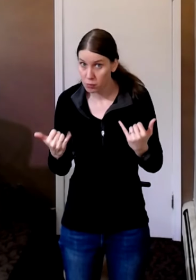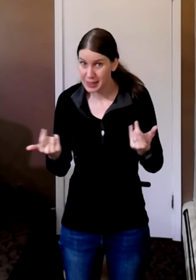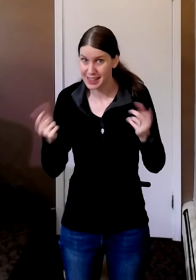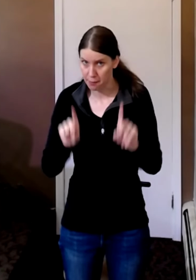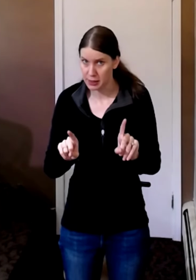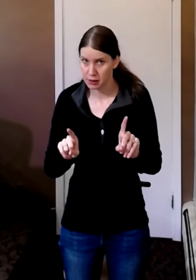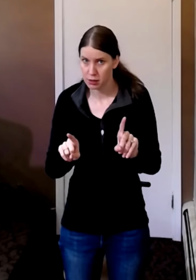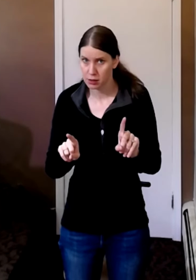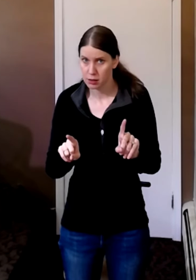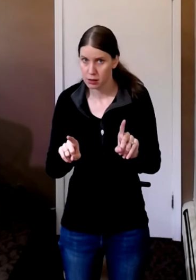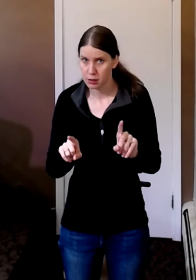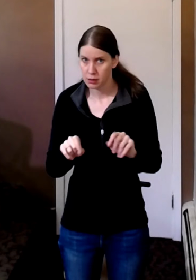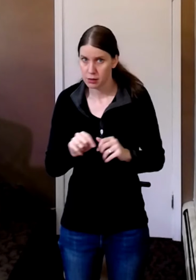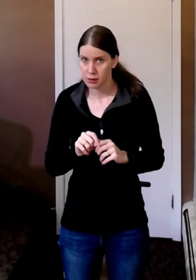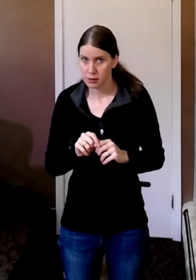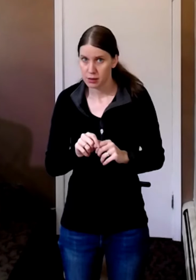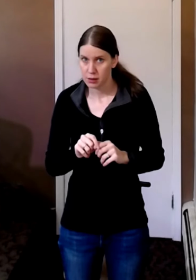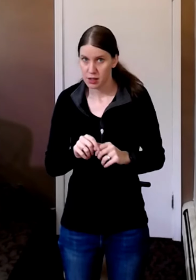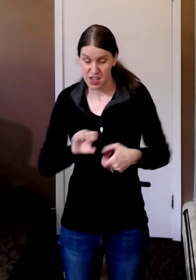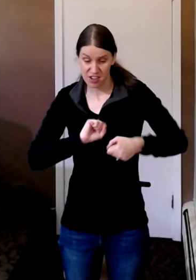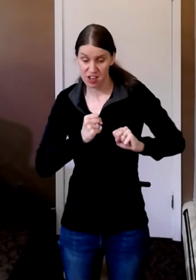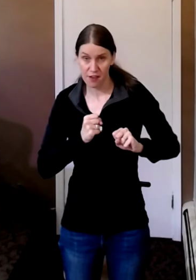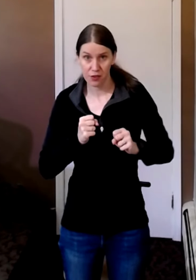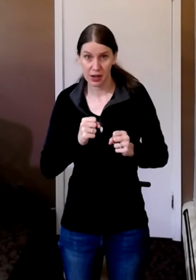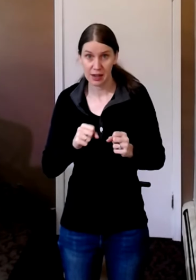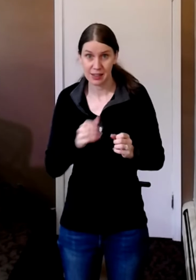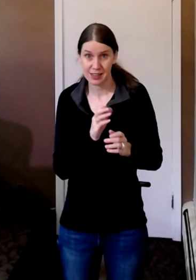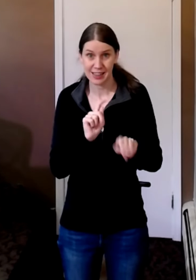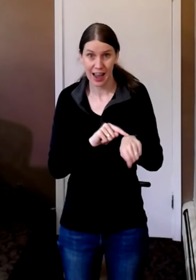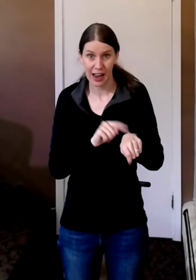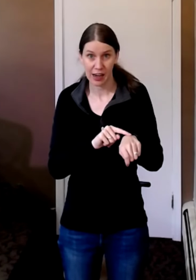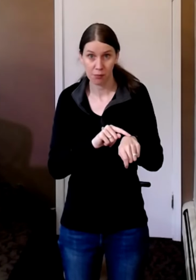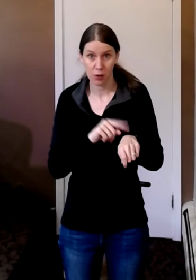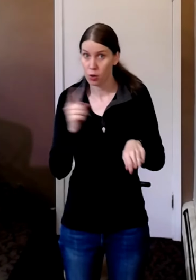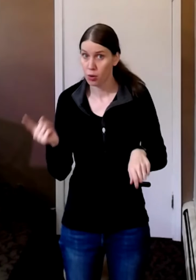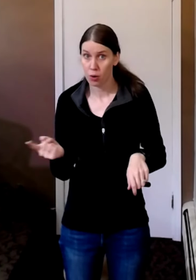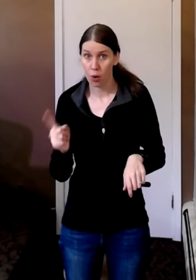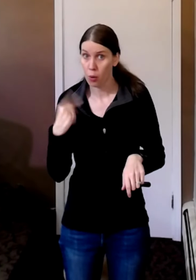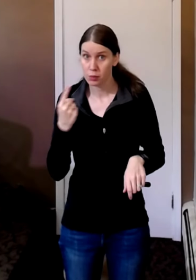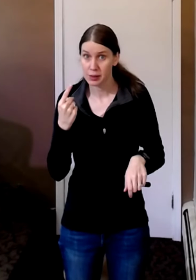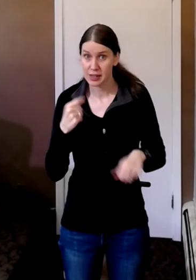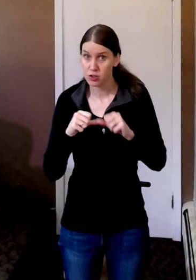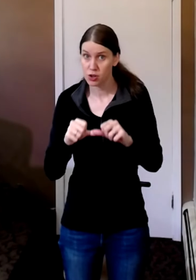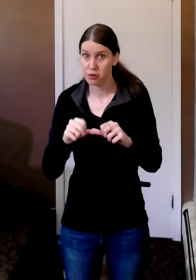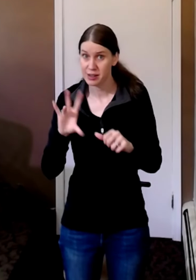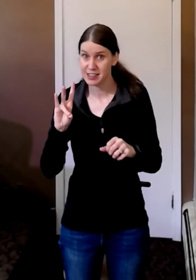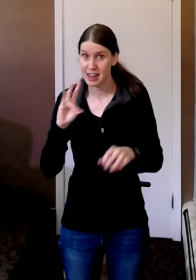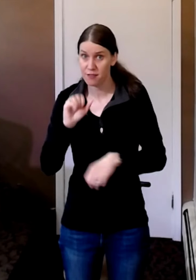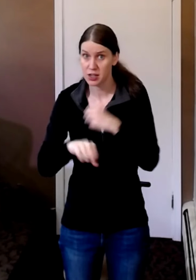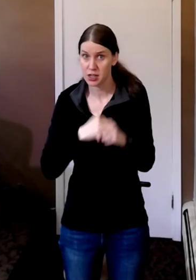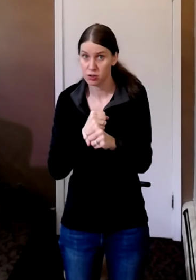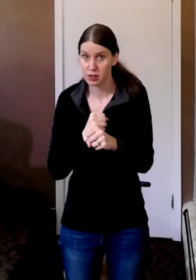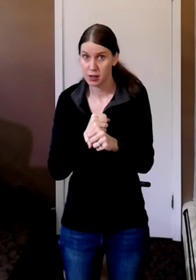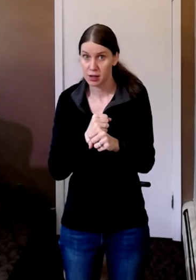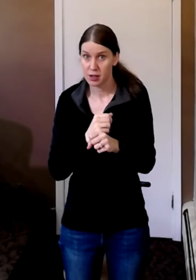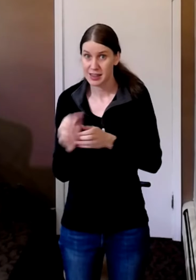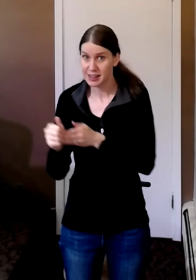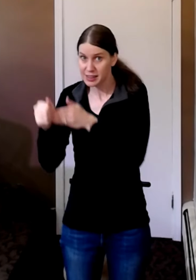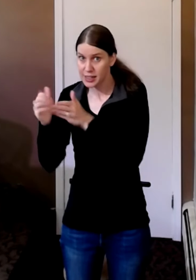now. Right? The tribulation period only lasts 7 years. So those who will come to power,